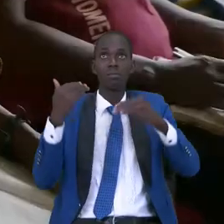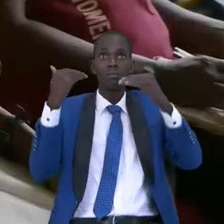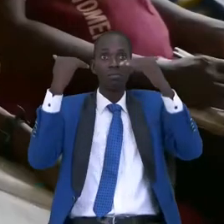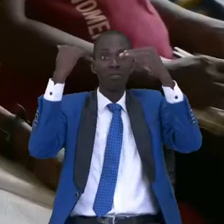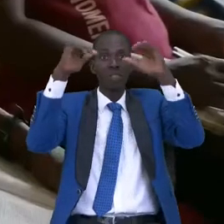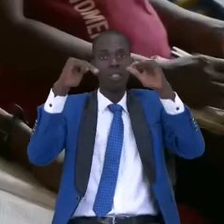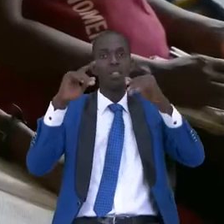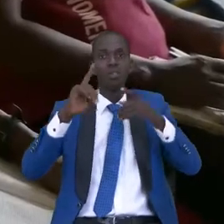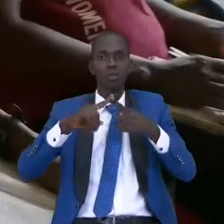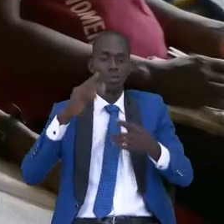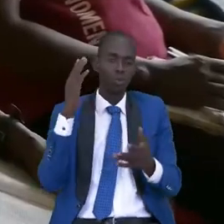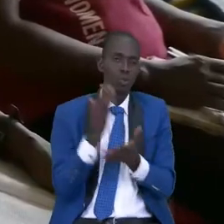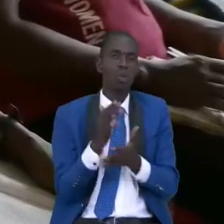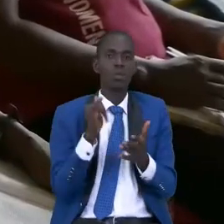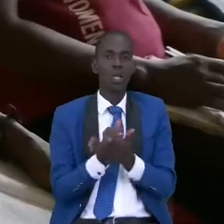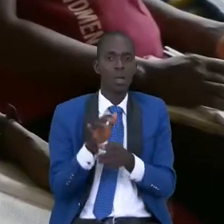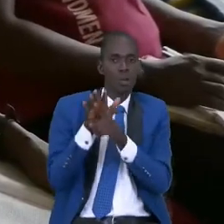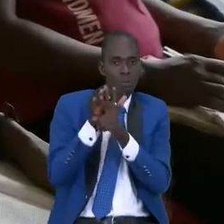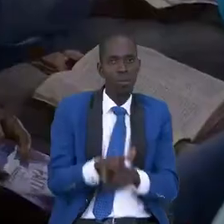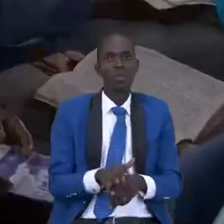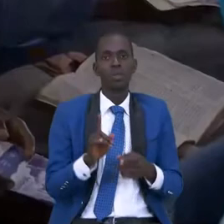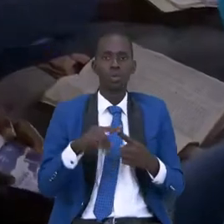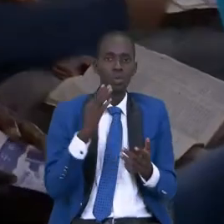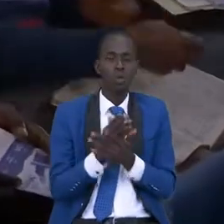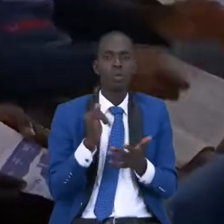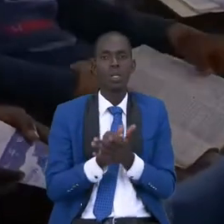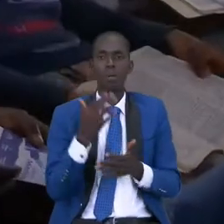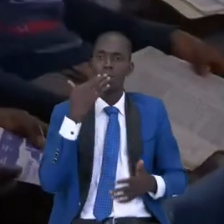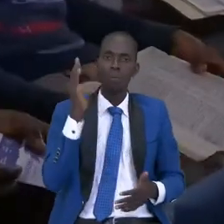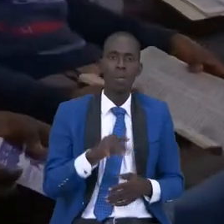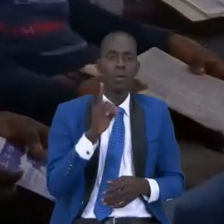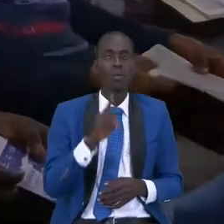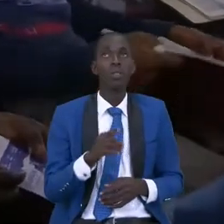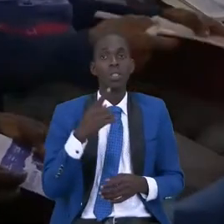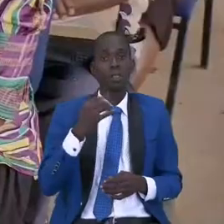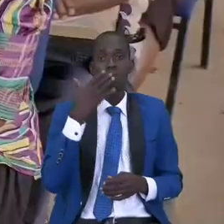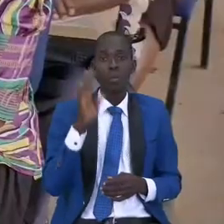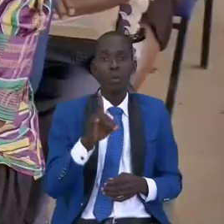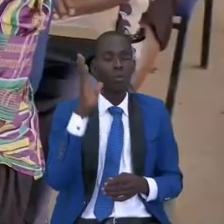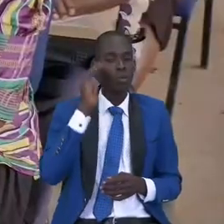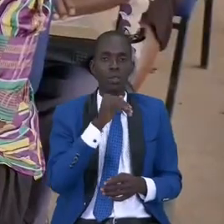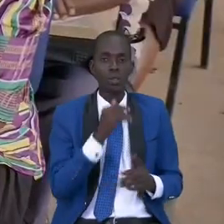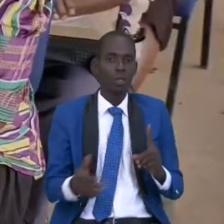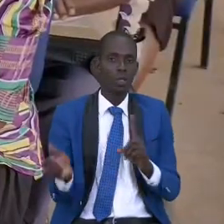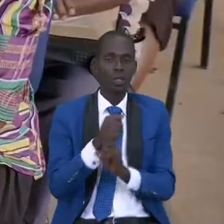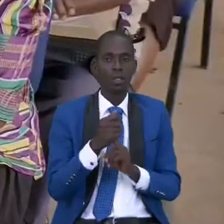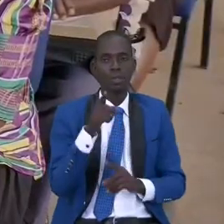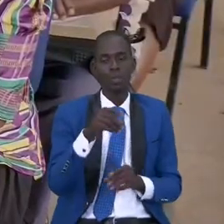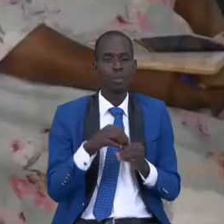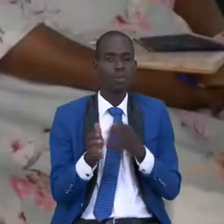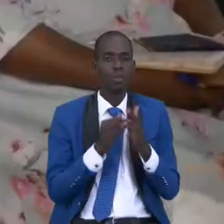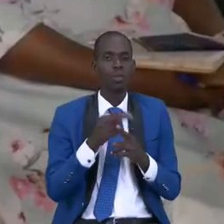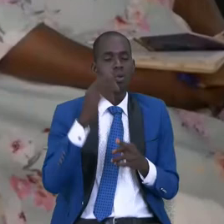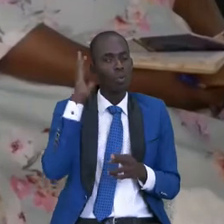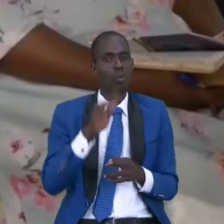oppressor, that evil one. They will not catch you. They will not blow you